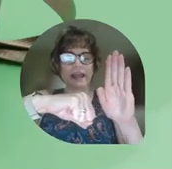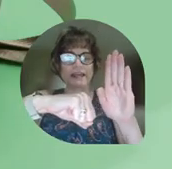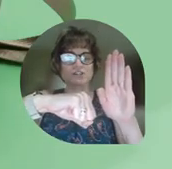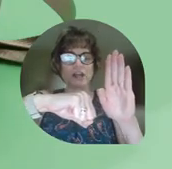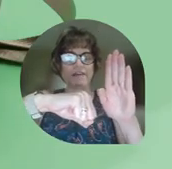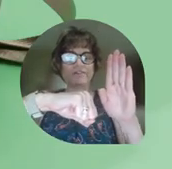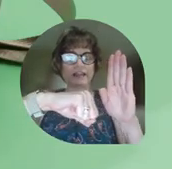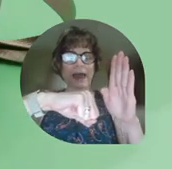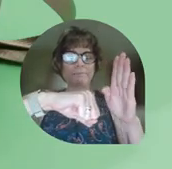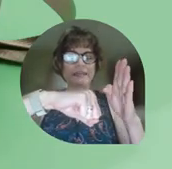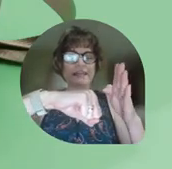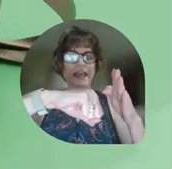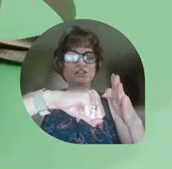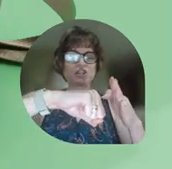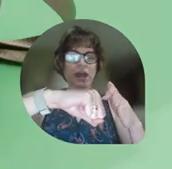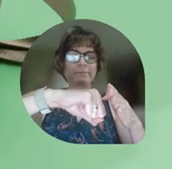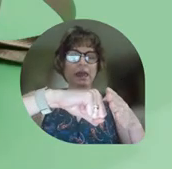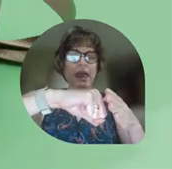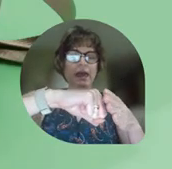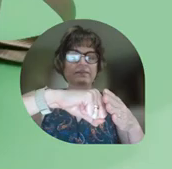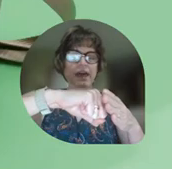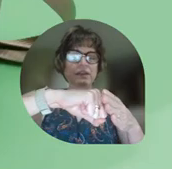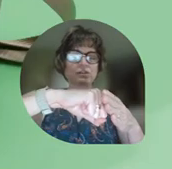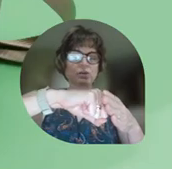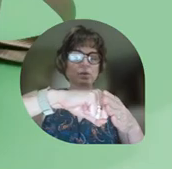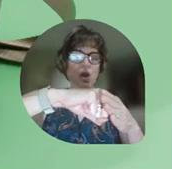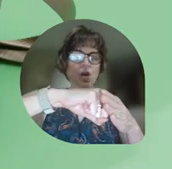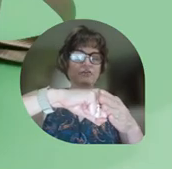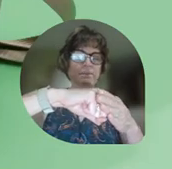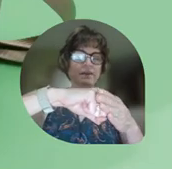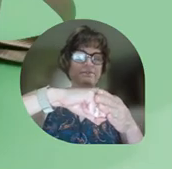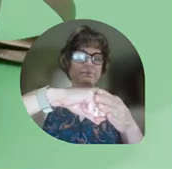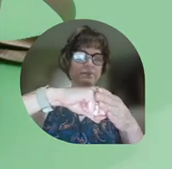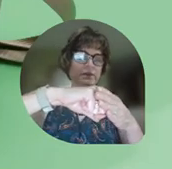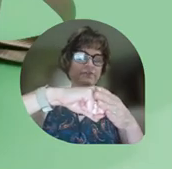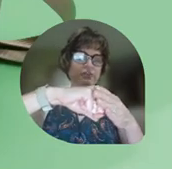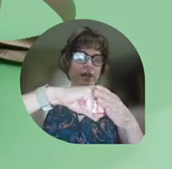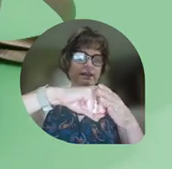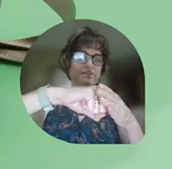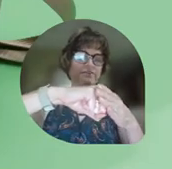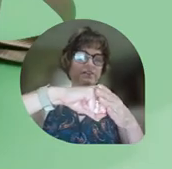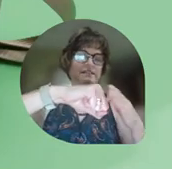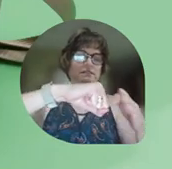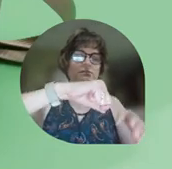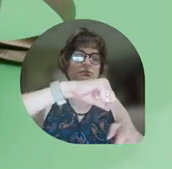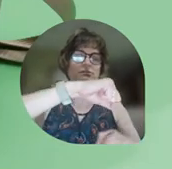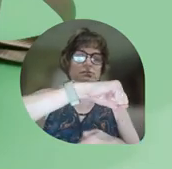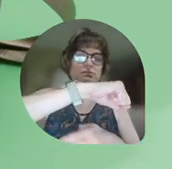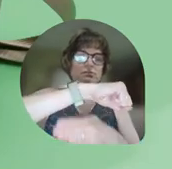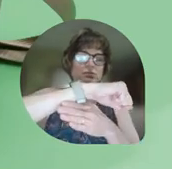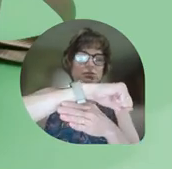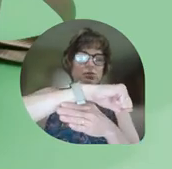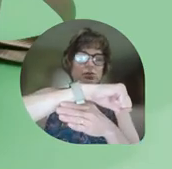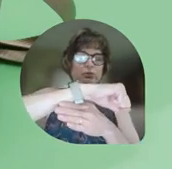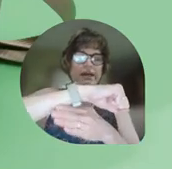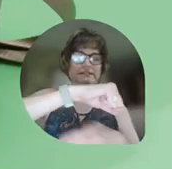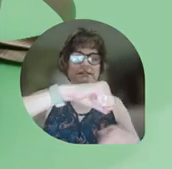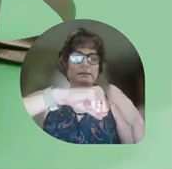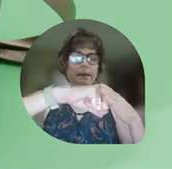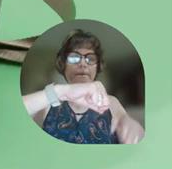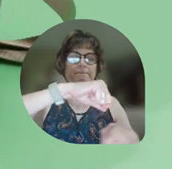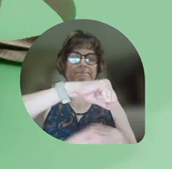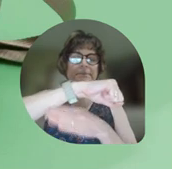dominant hand is going to have a flat B hand shape, and then you would go from the front of the fist to your